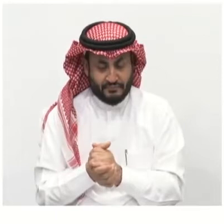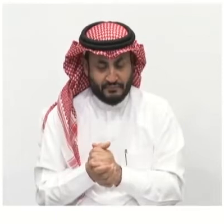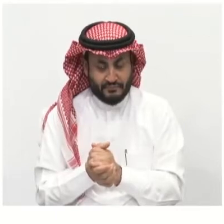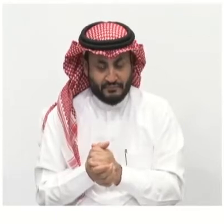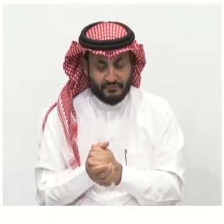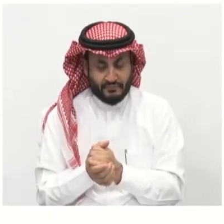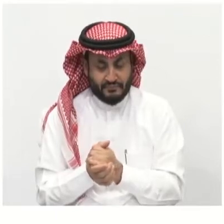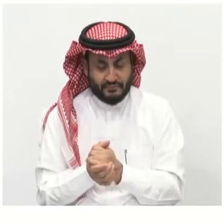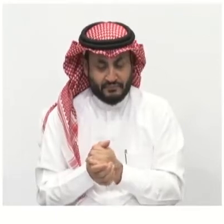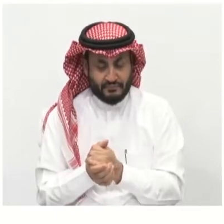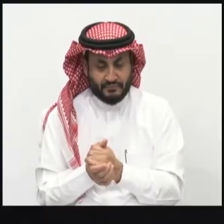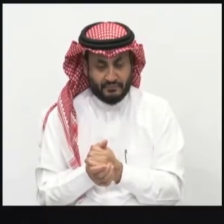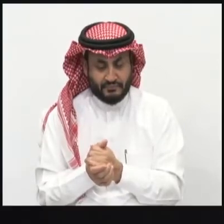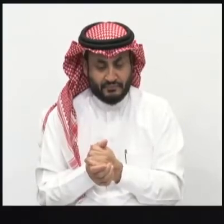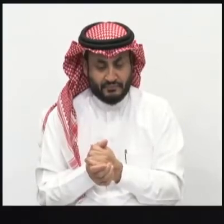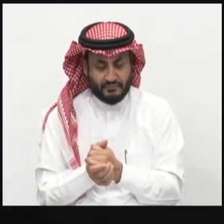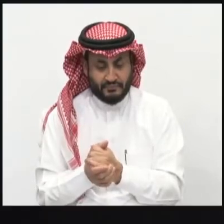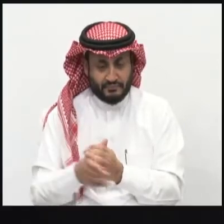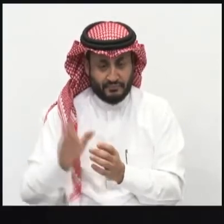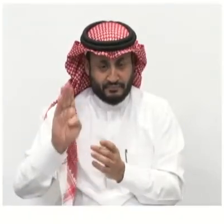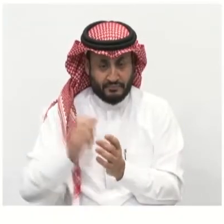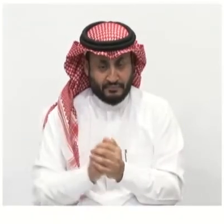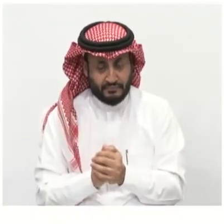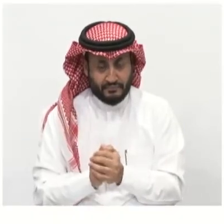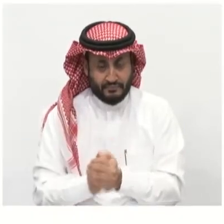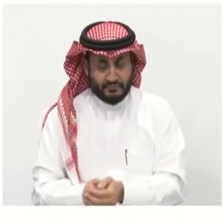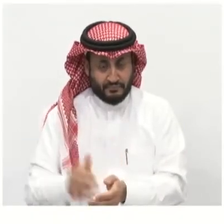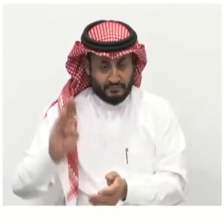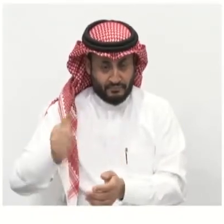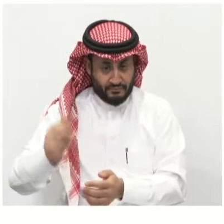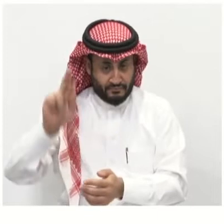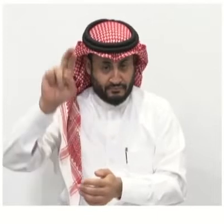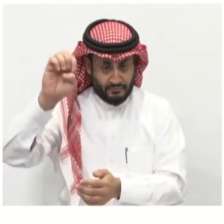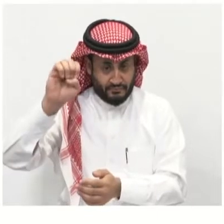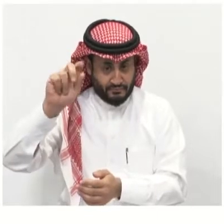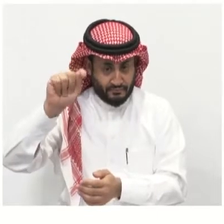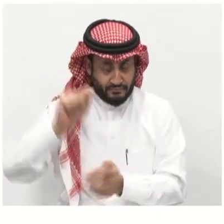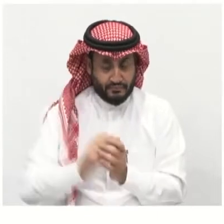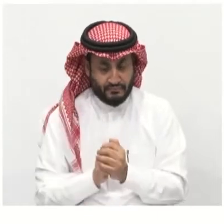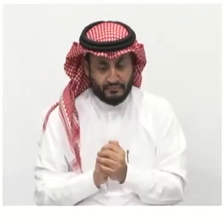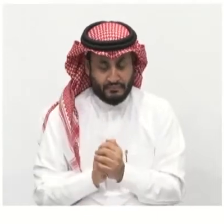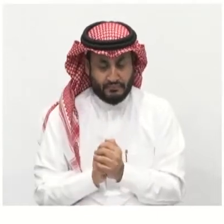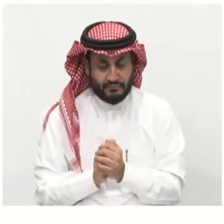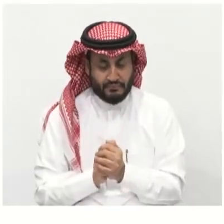the B sound. It's called a beret. Let's write this down together. Beret.